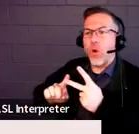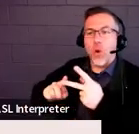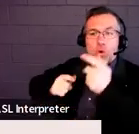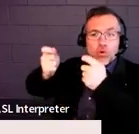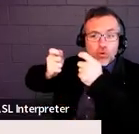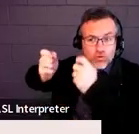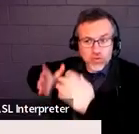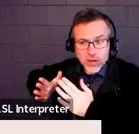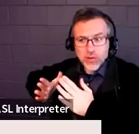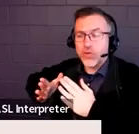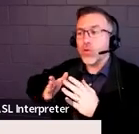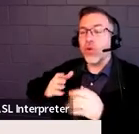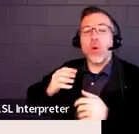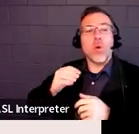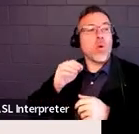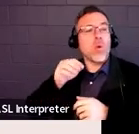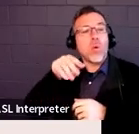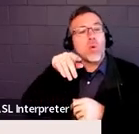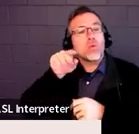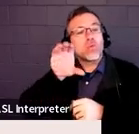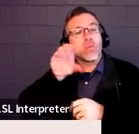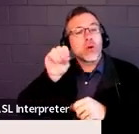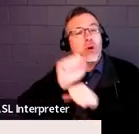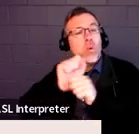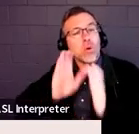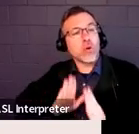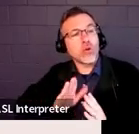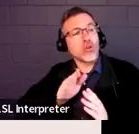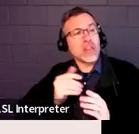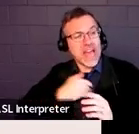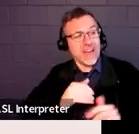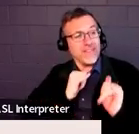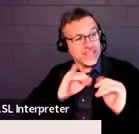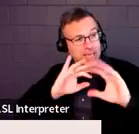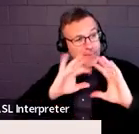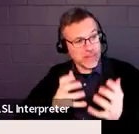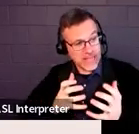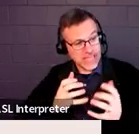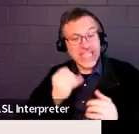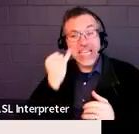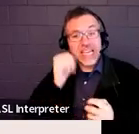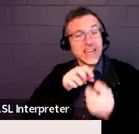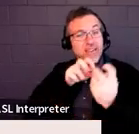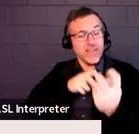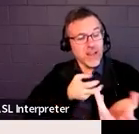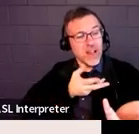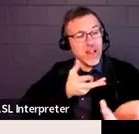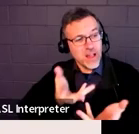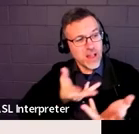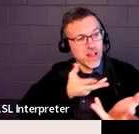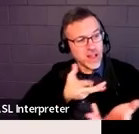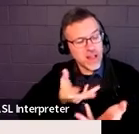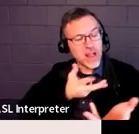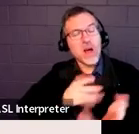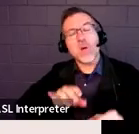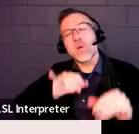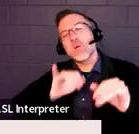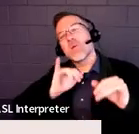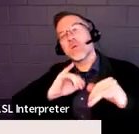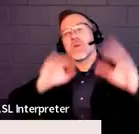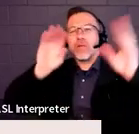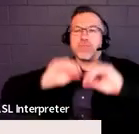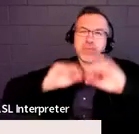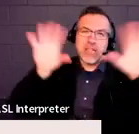a class that I was leading, I found that I was easily able to navigate. So making sure that you are not working